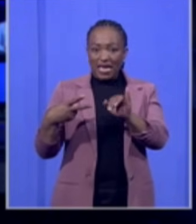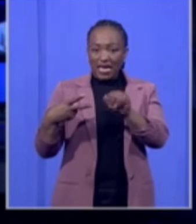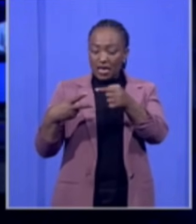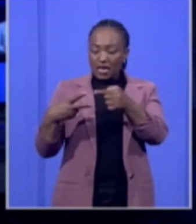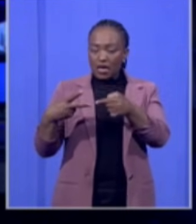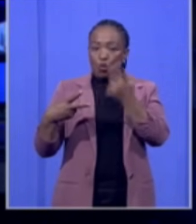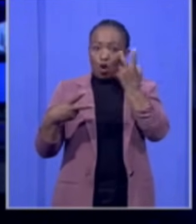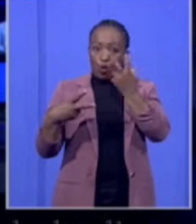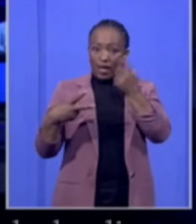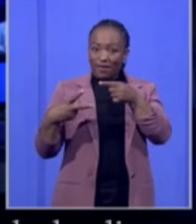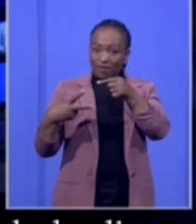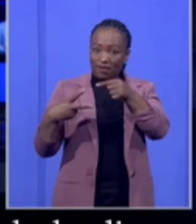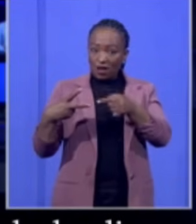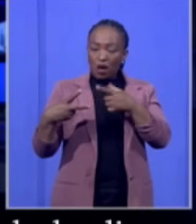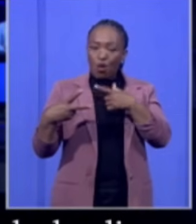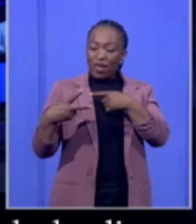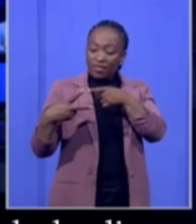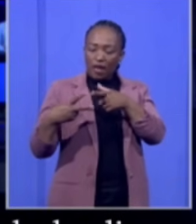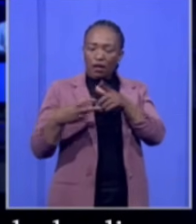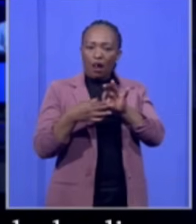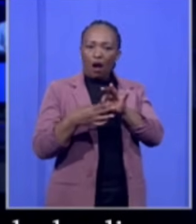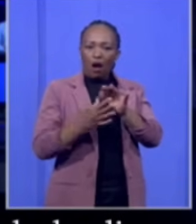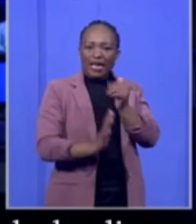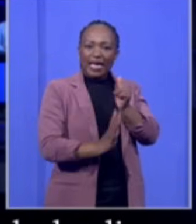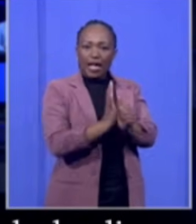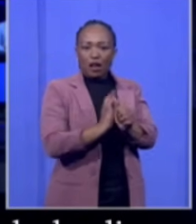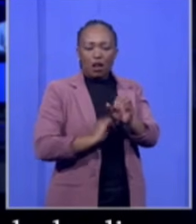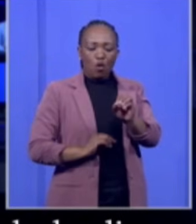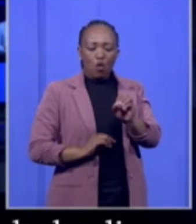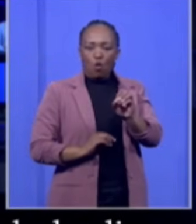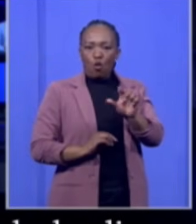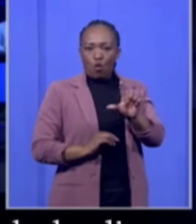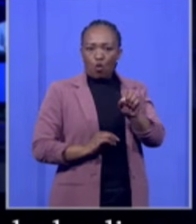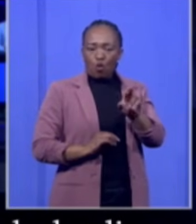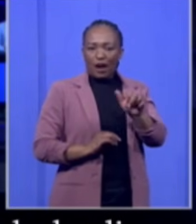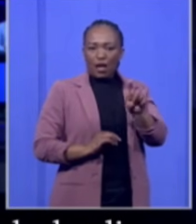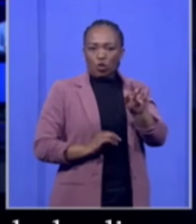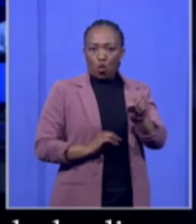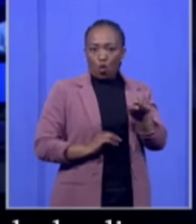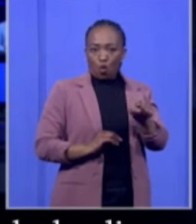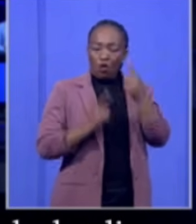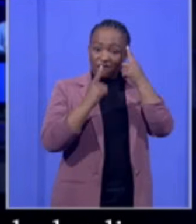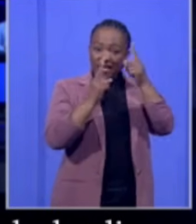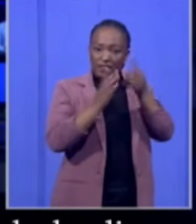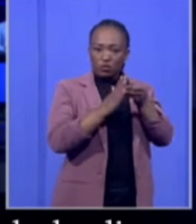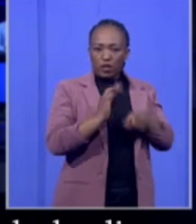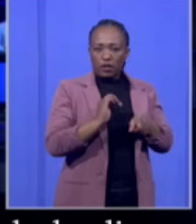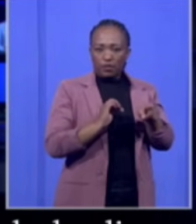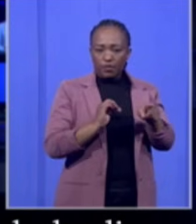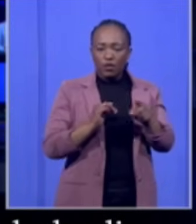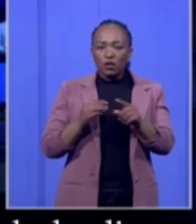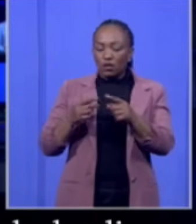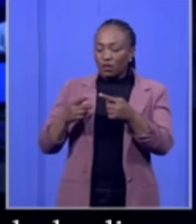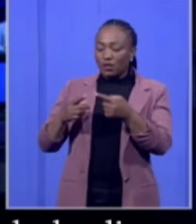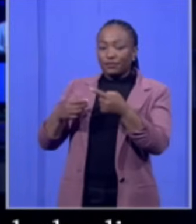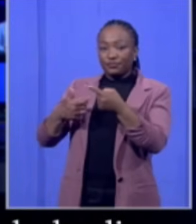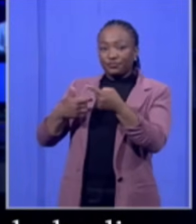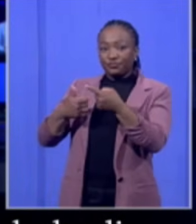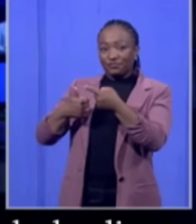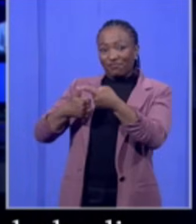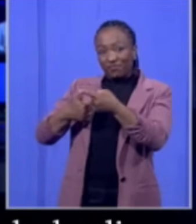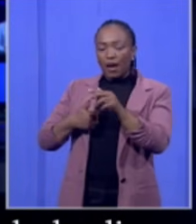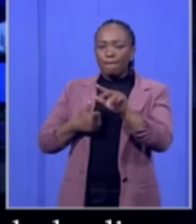KwaZulu-Natal mabapi le polao ya moithuti wa Wetse Olorato Mongale. Mmelelo ya ka sehlohong polaong ena e leng Philanje Nkosi Makhanye o thuntswe